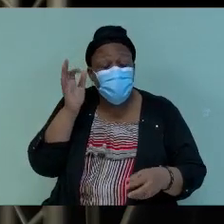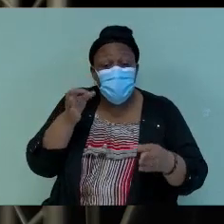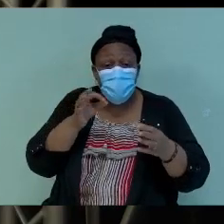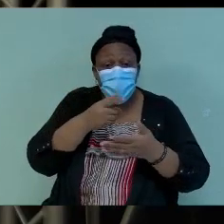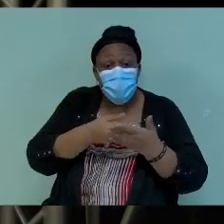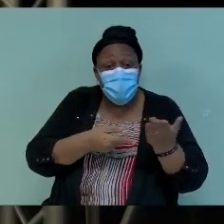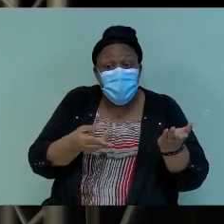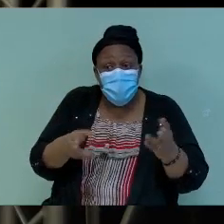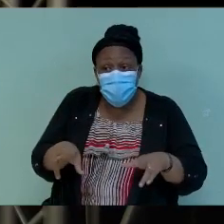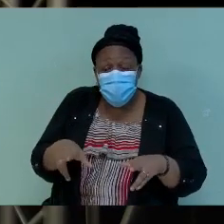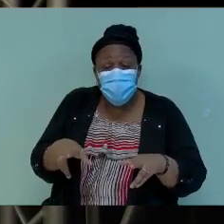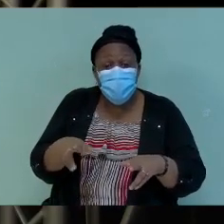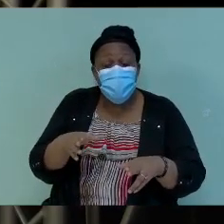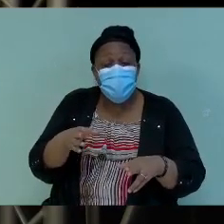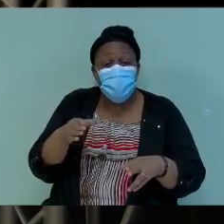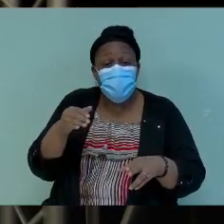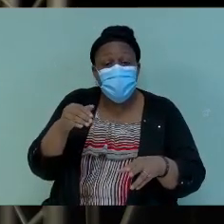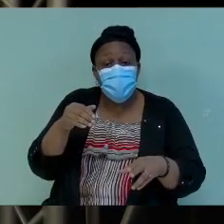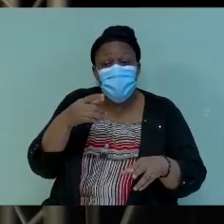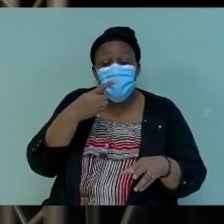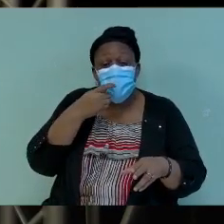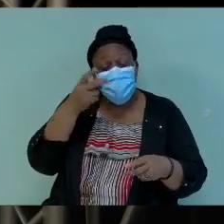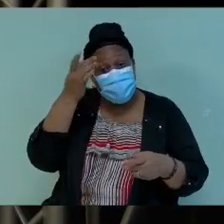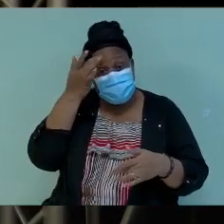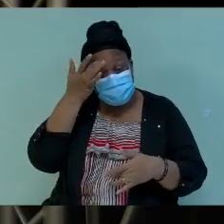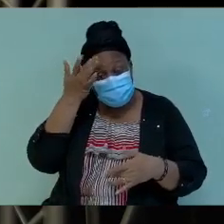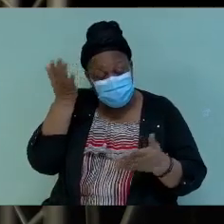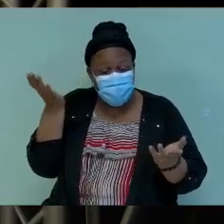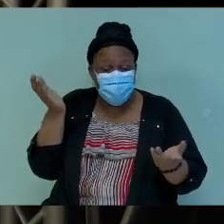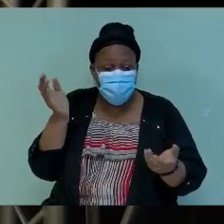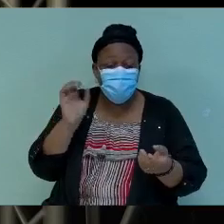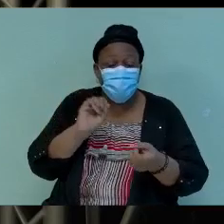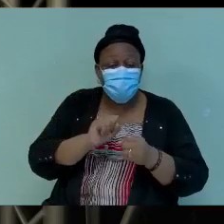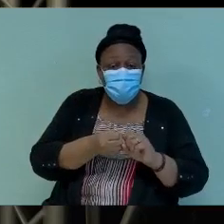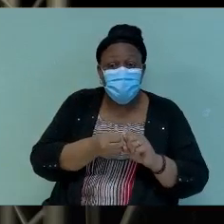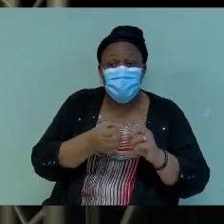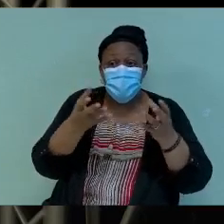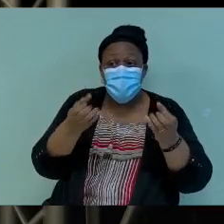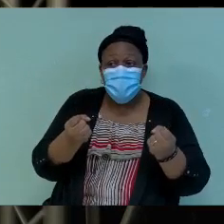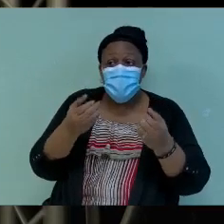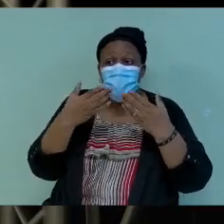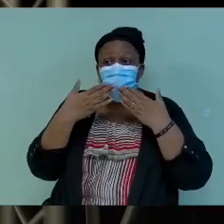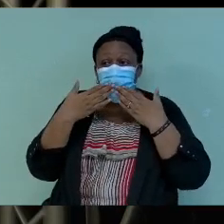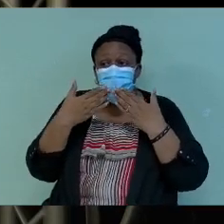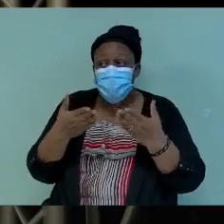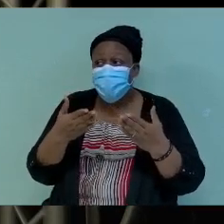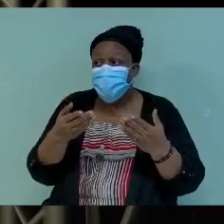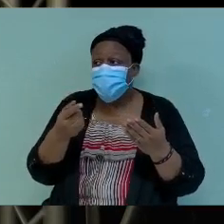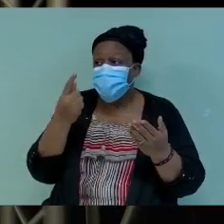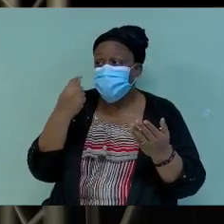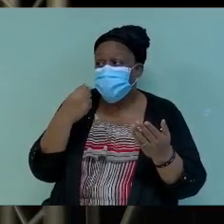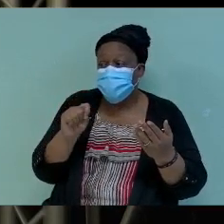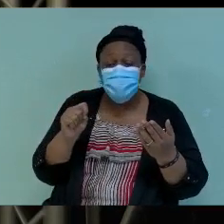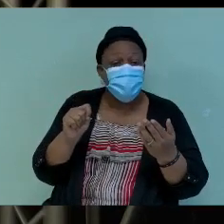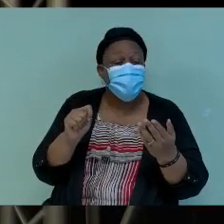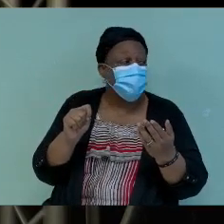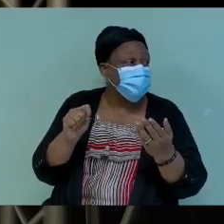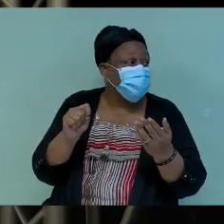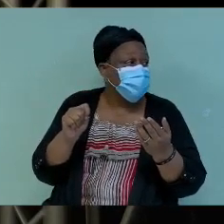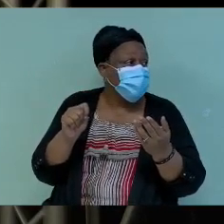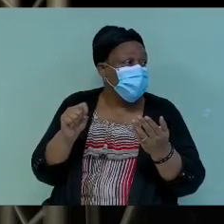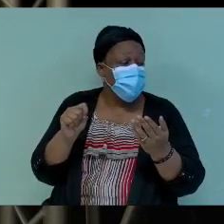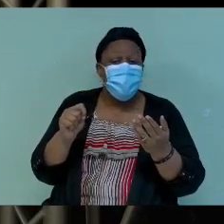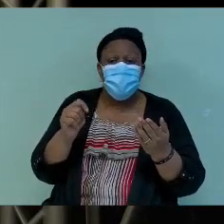Waste Management Corporation, I take the opportunity to thank you very much for having us here today and for us